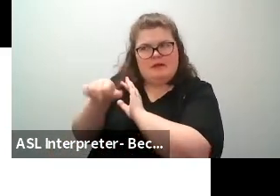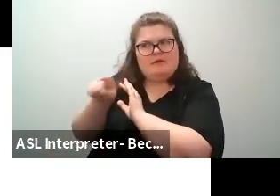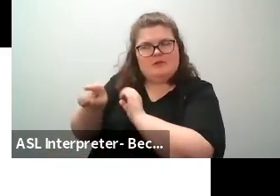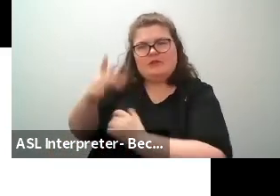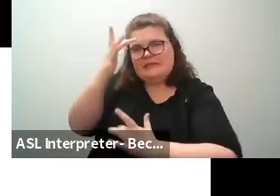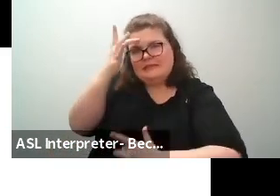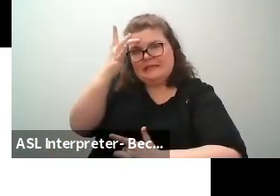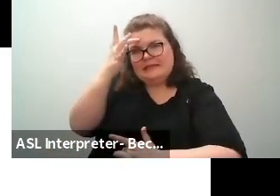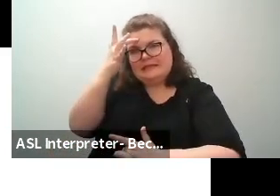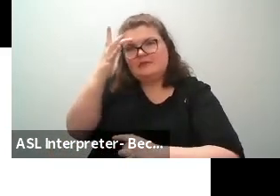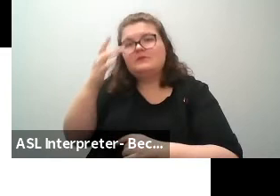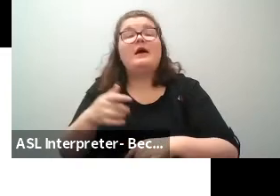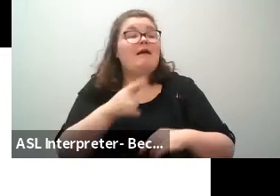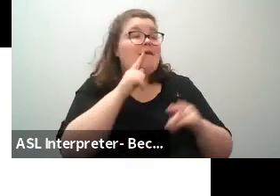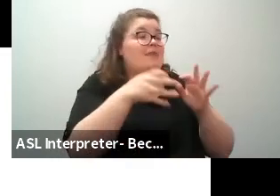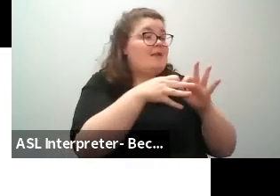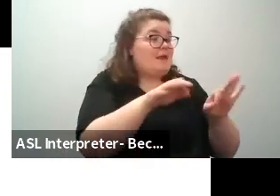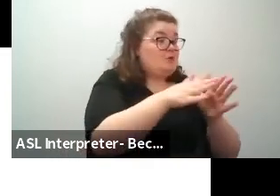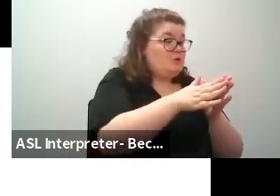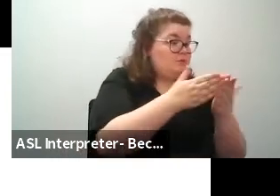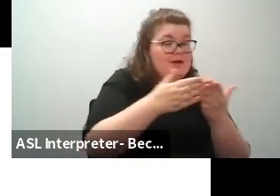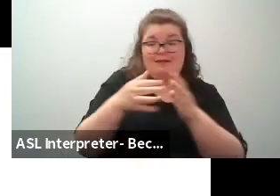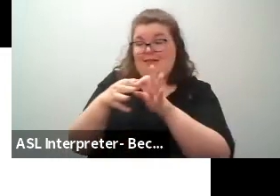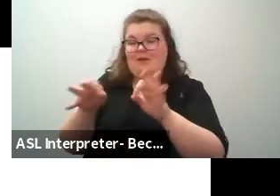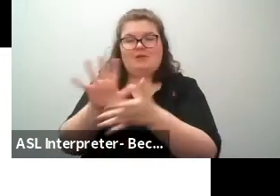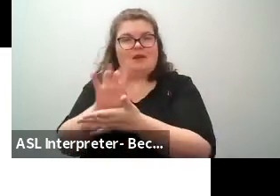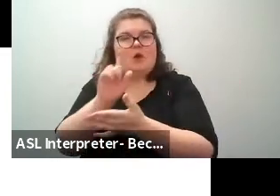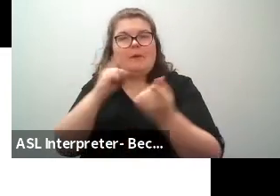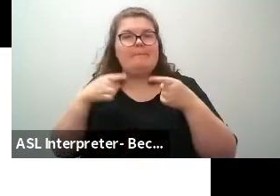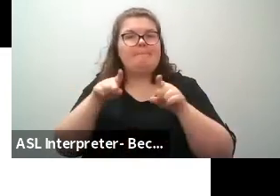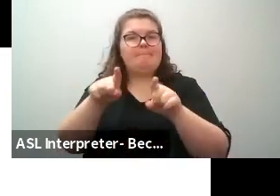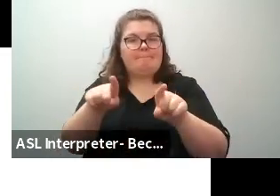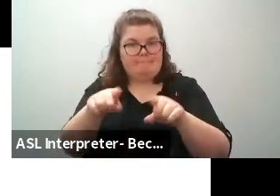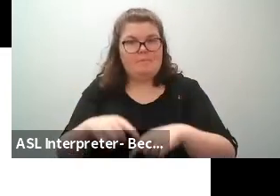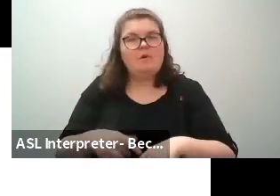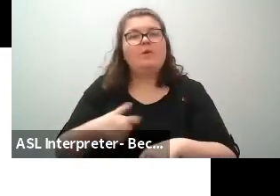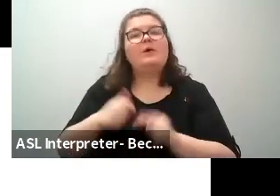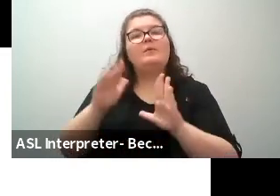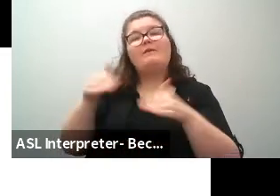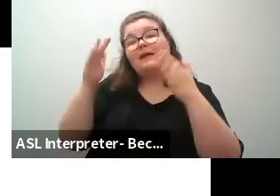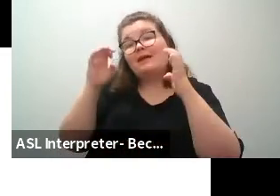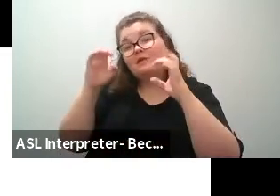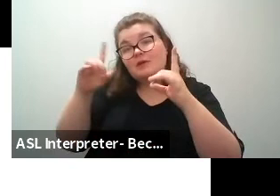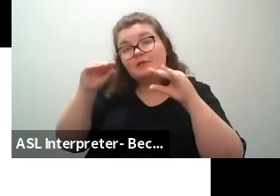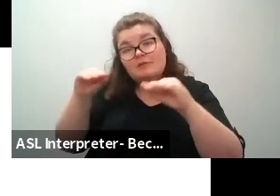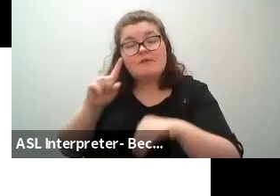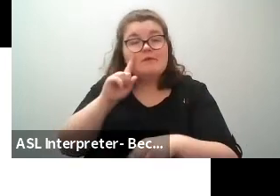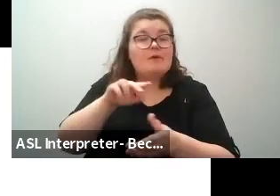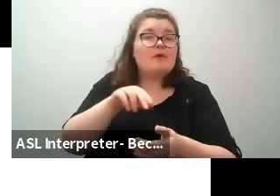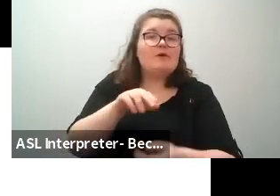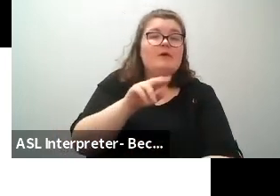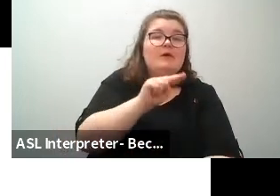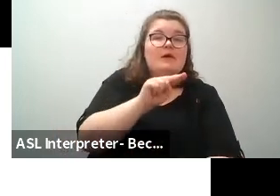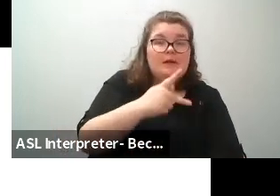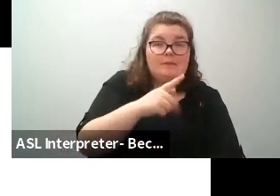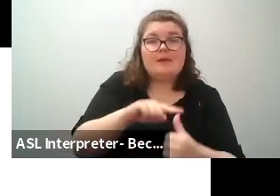written information and the videos. We did did education to our nurse physicians, APPs,